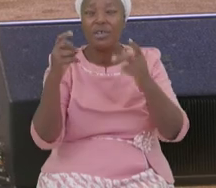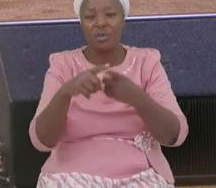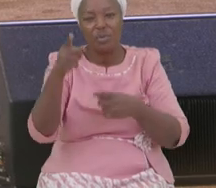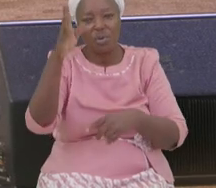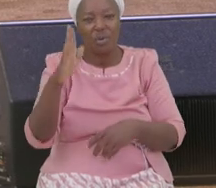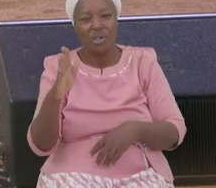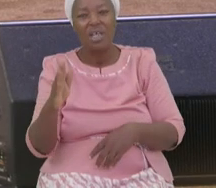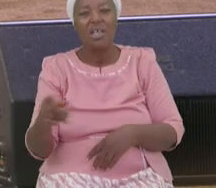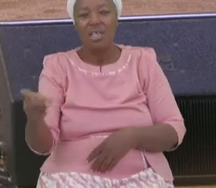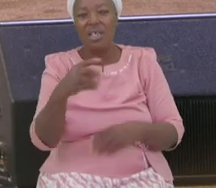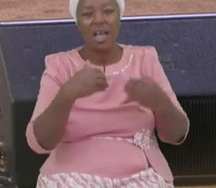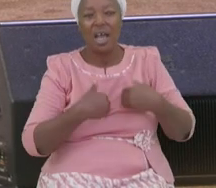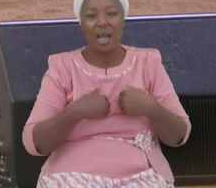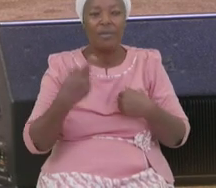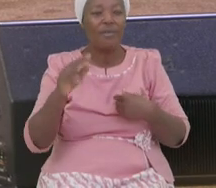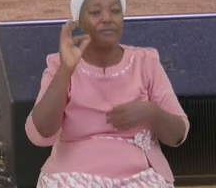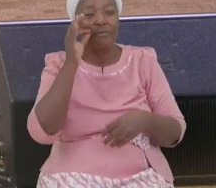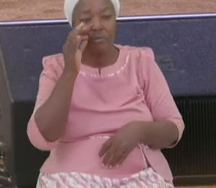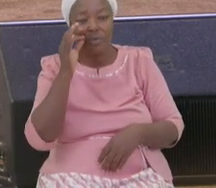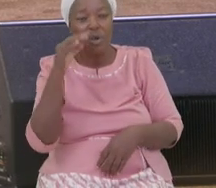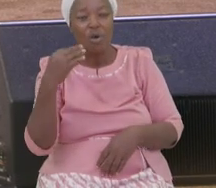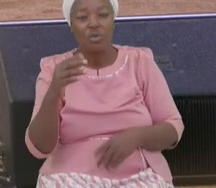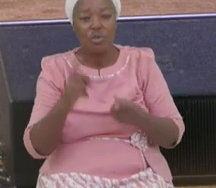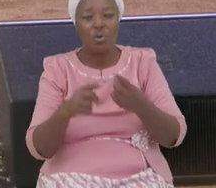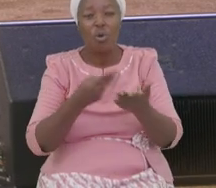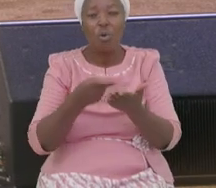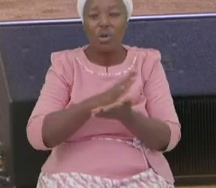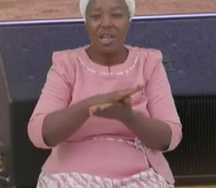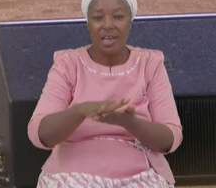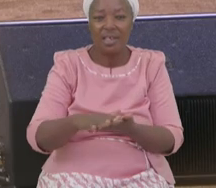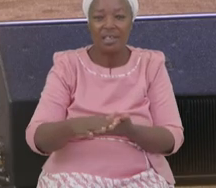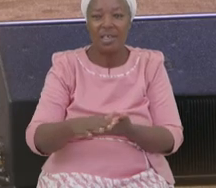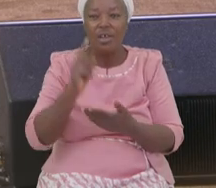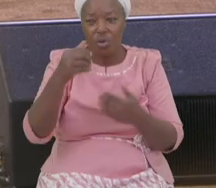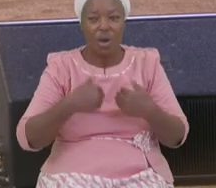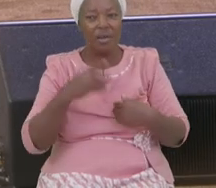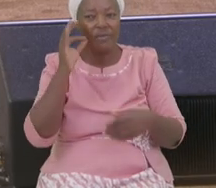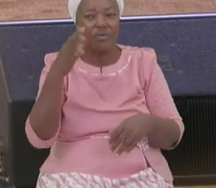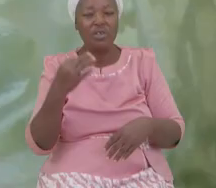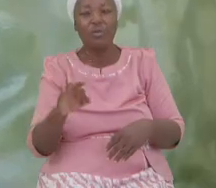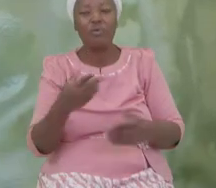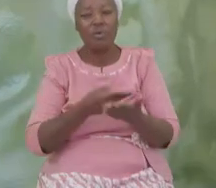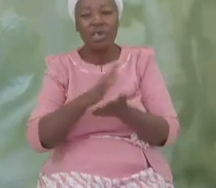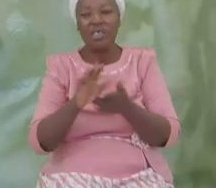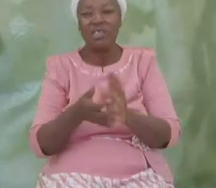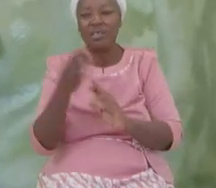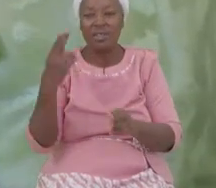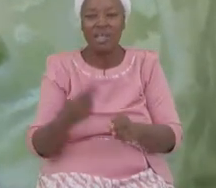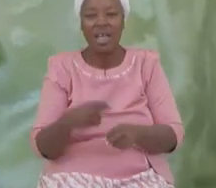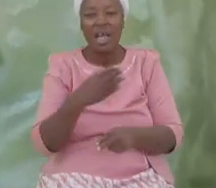God, ye have your fruit unto holiness. You'll bear the fruit of holiness, and